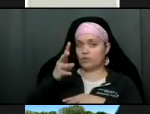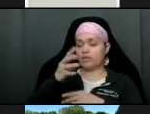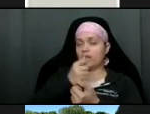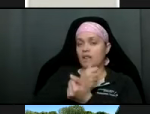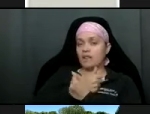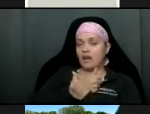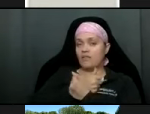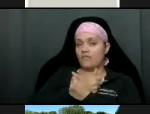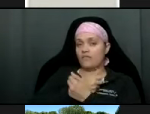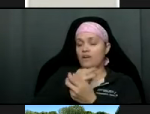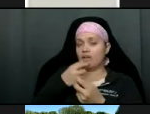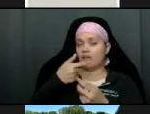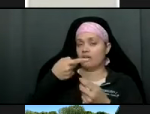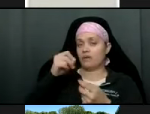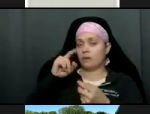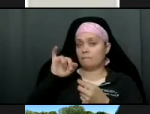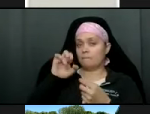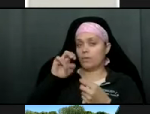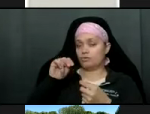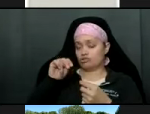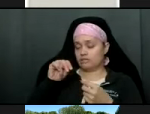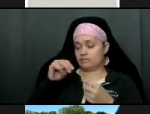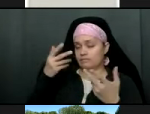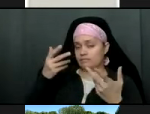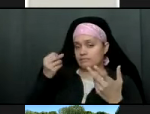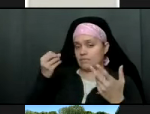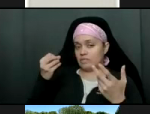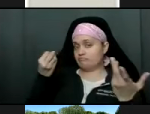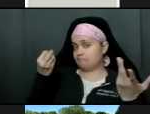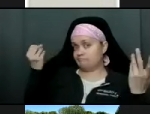or aphrodisiacs. Well, okay.